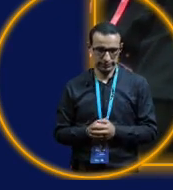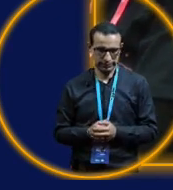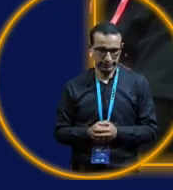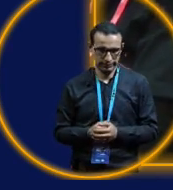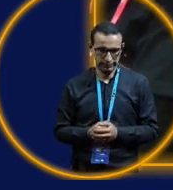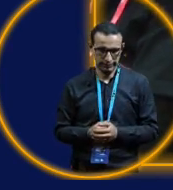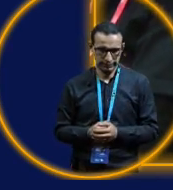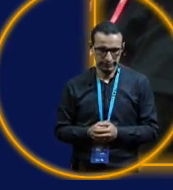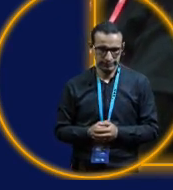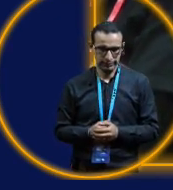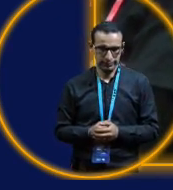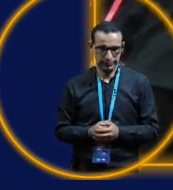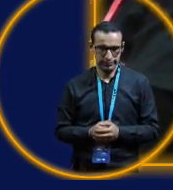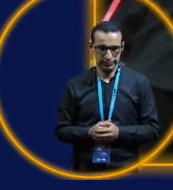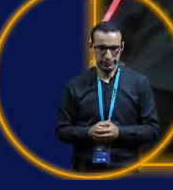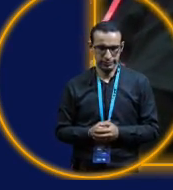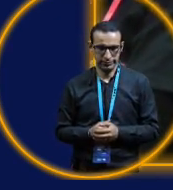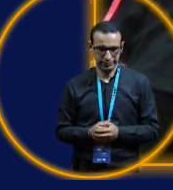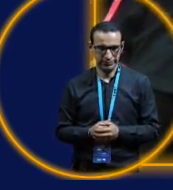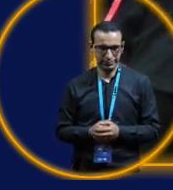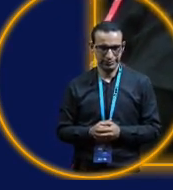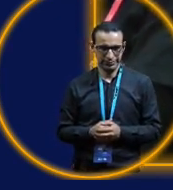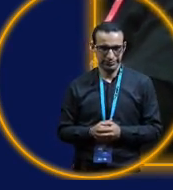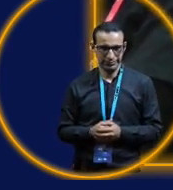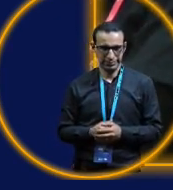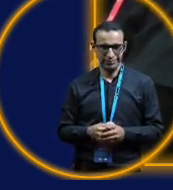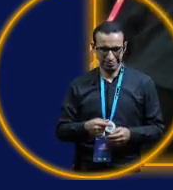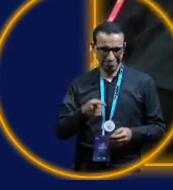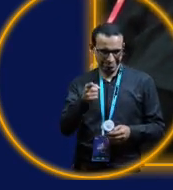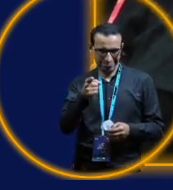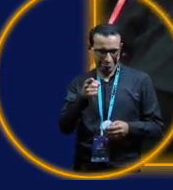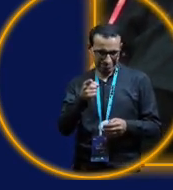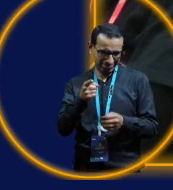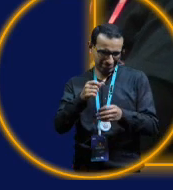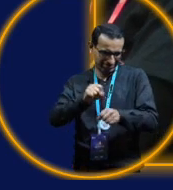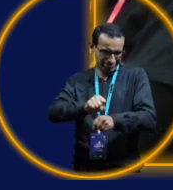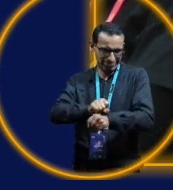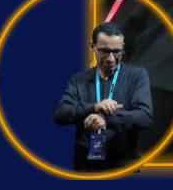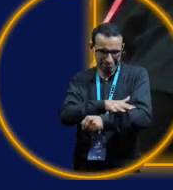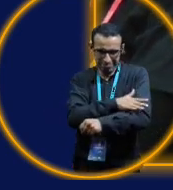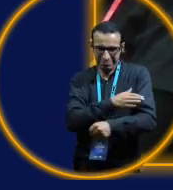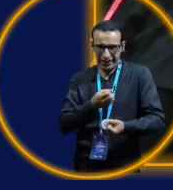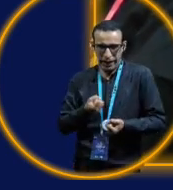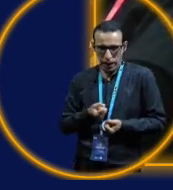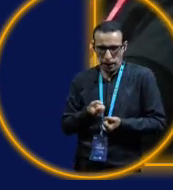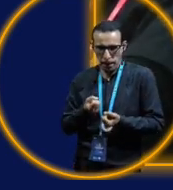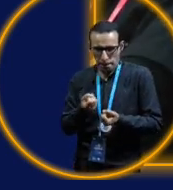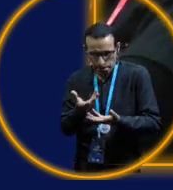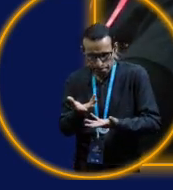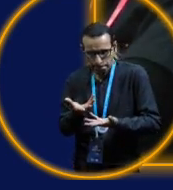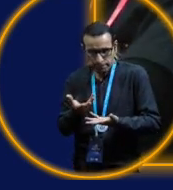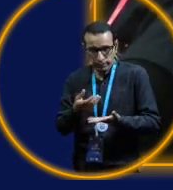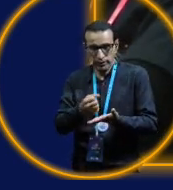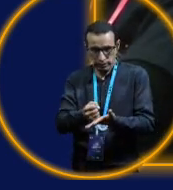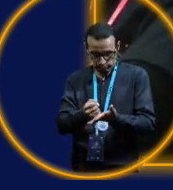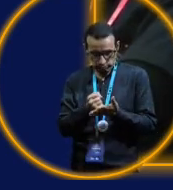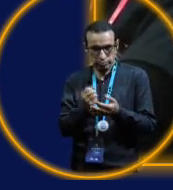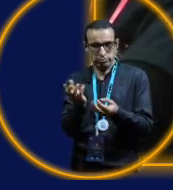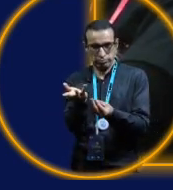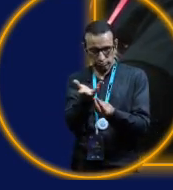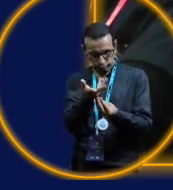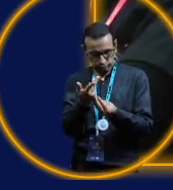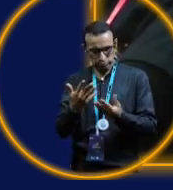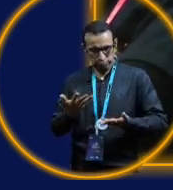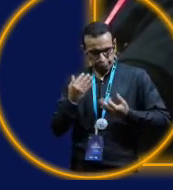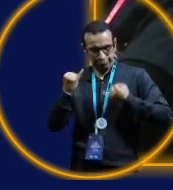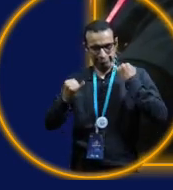so finding Those emotional conflicts how we use that in Our to generate like